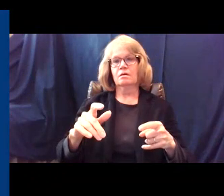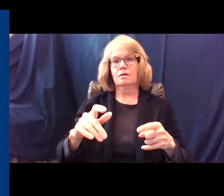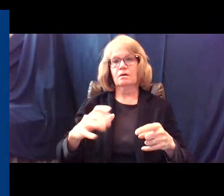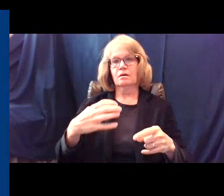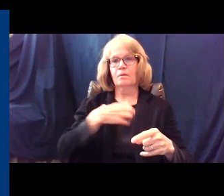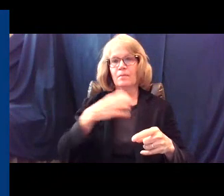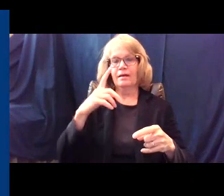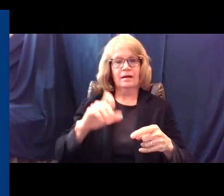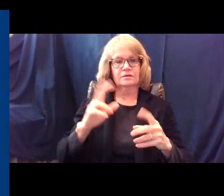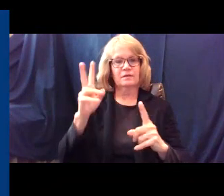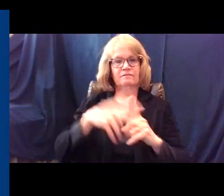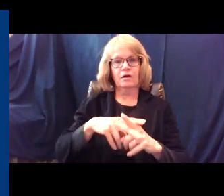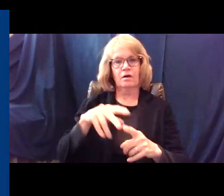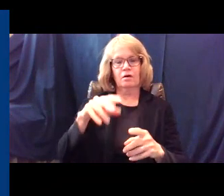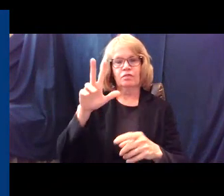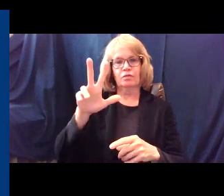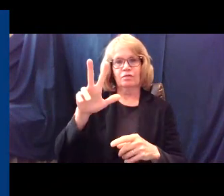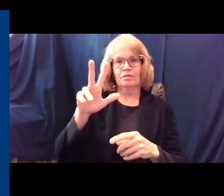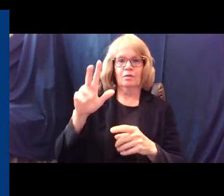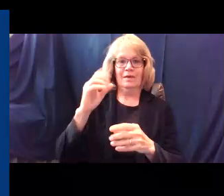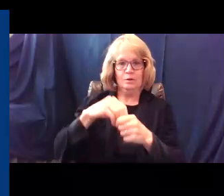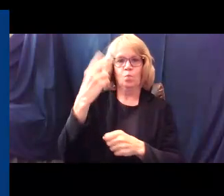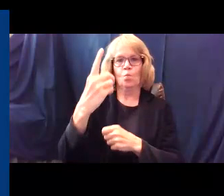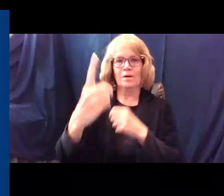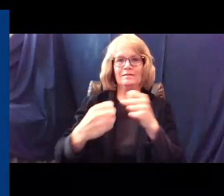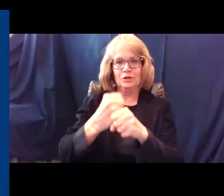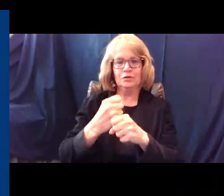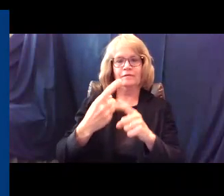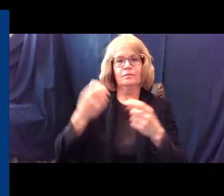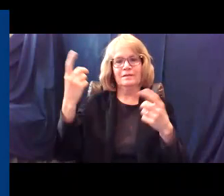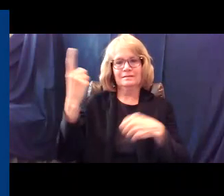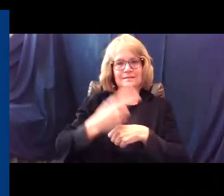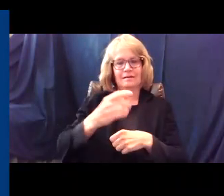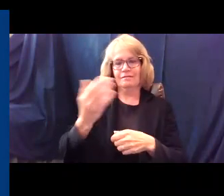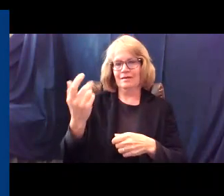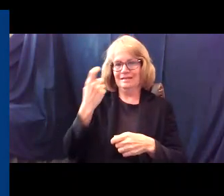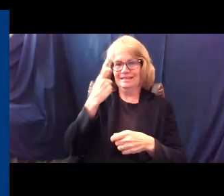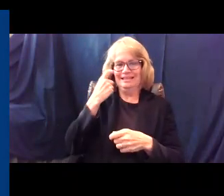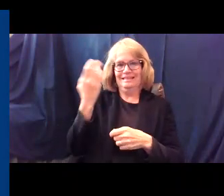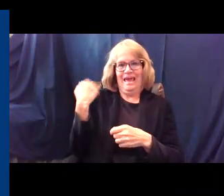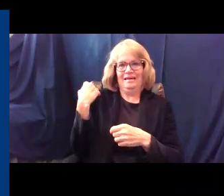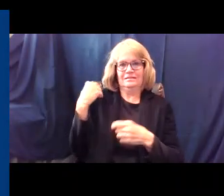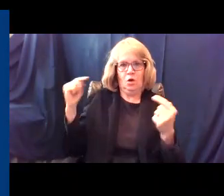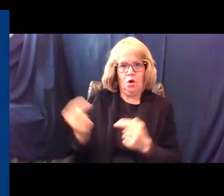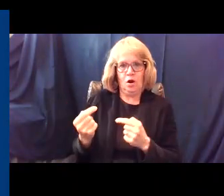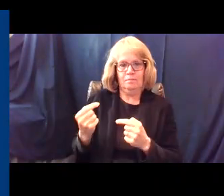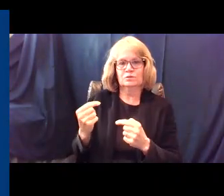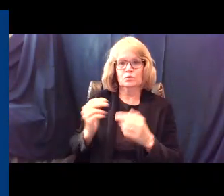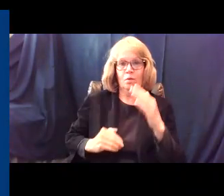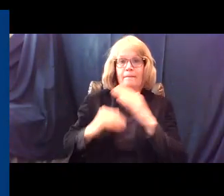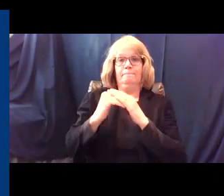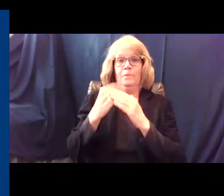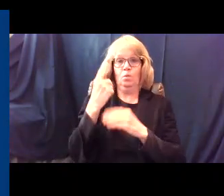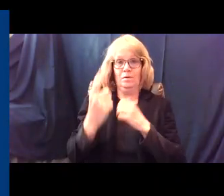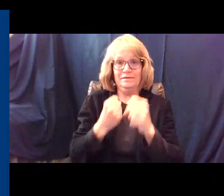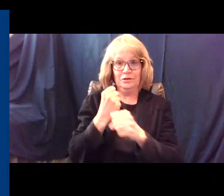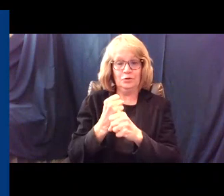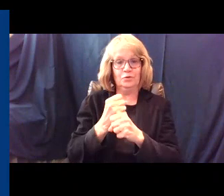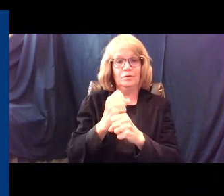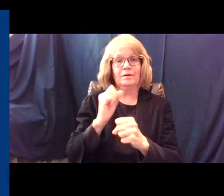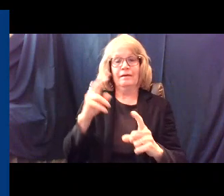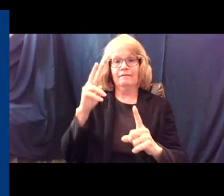365 days from the date of the last harm. So up to a year. Someone can file with the U.S. Department of